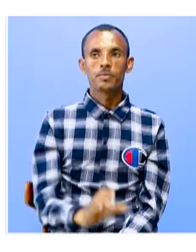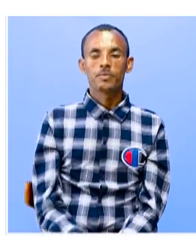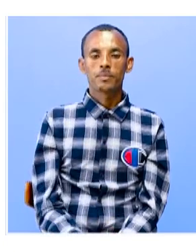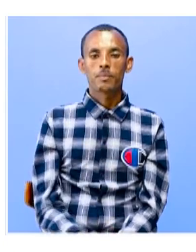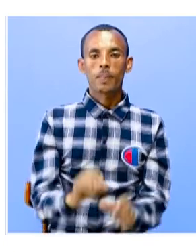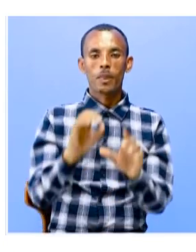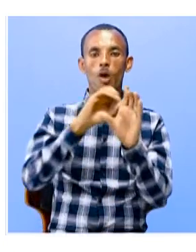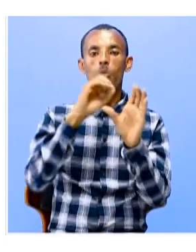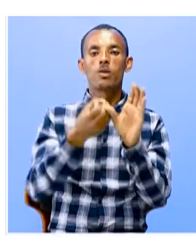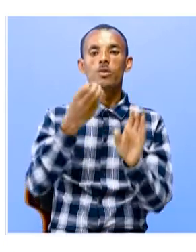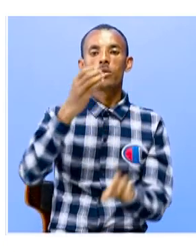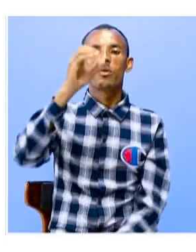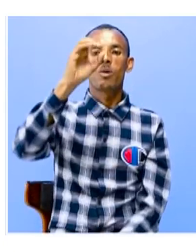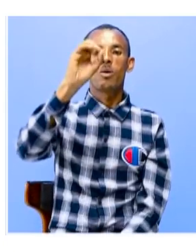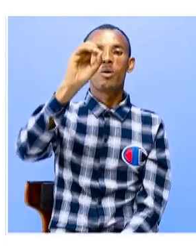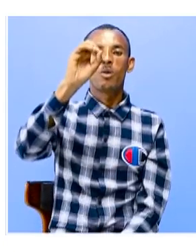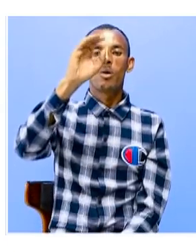obtuse